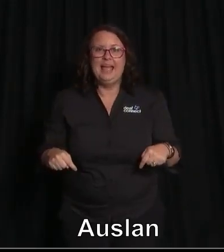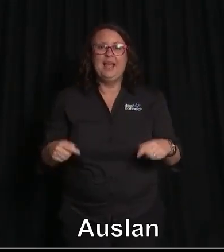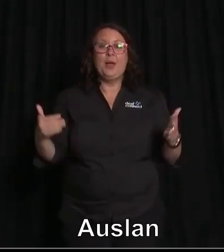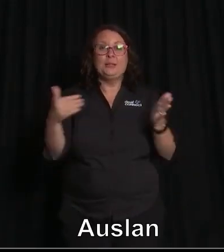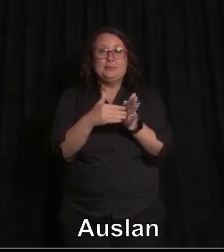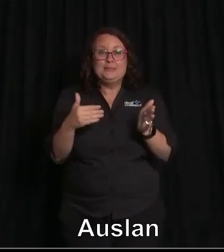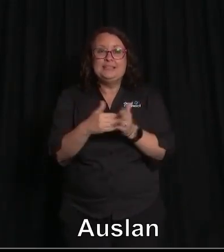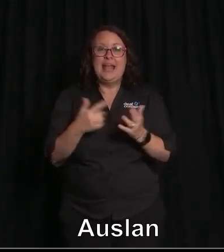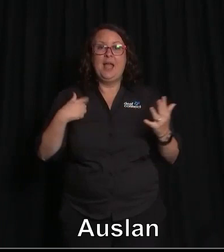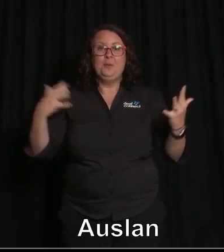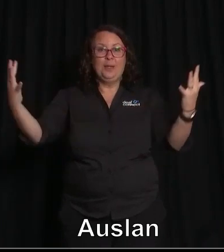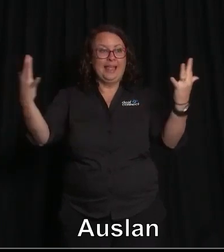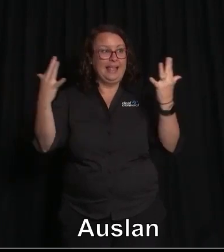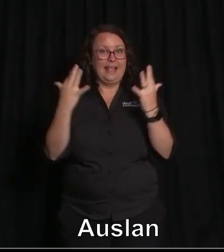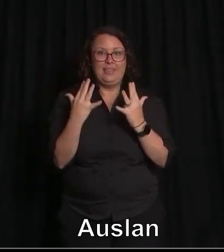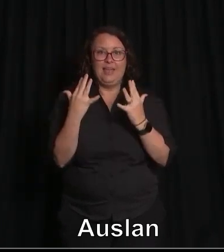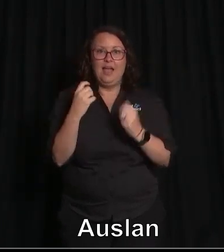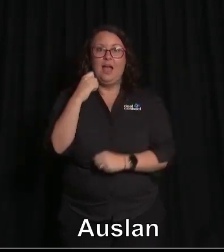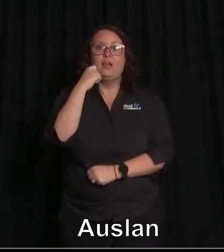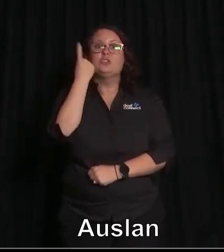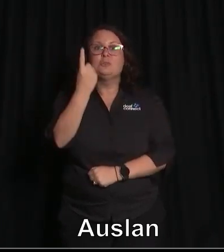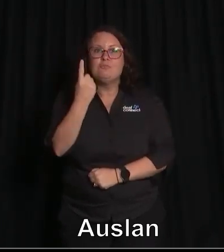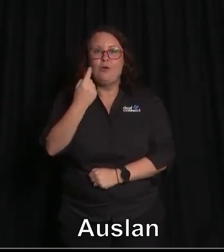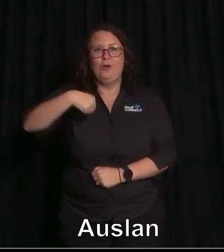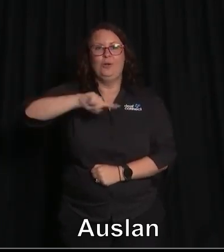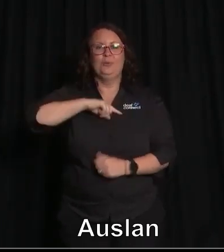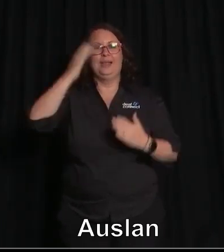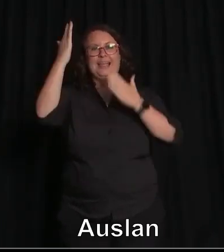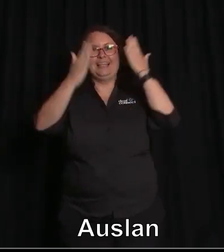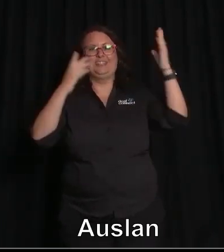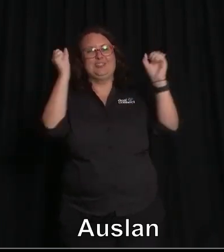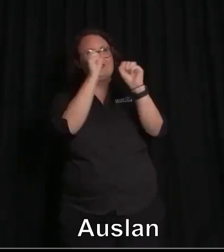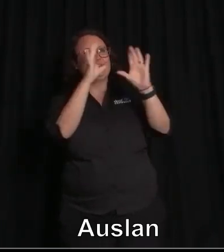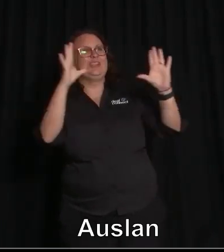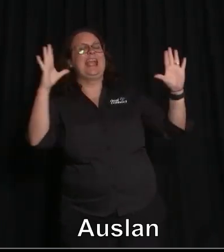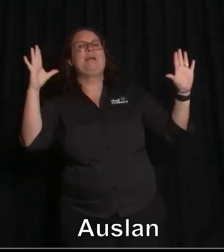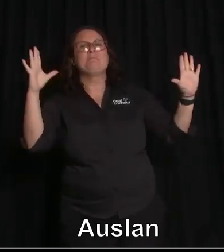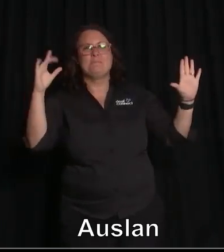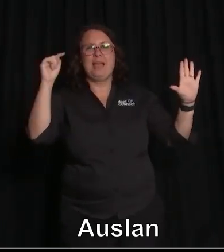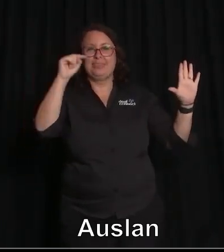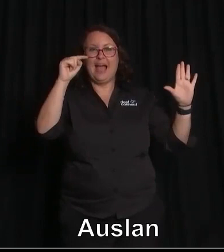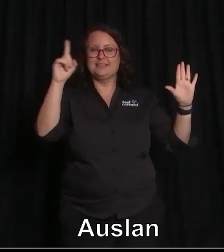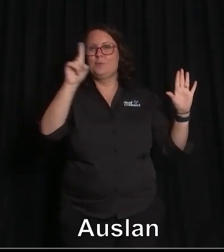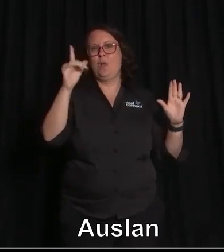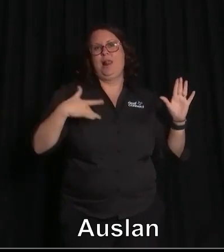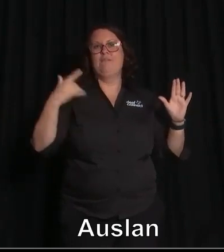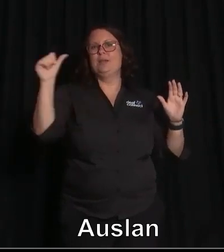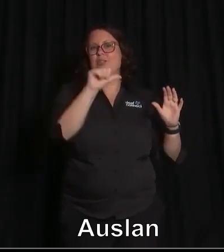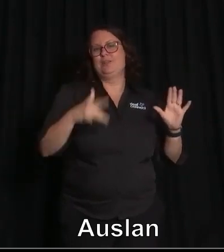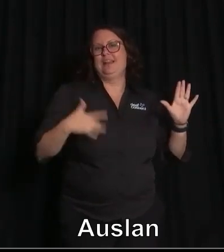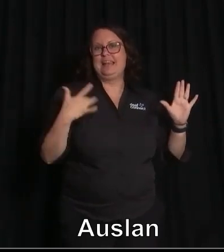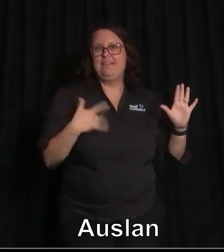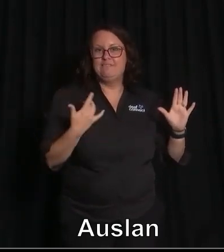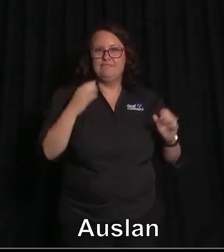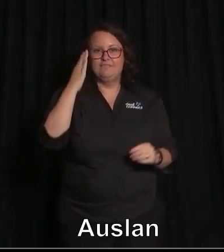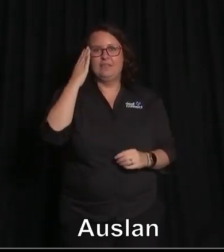we gather. Tomorrow, we dream, the dream that we were meant to live and uphold. And